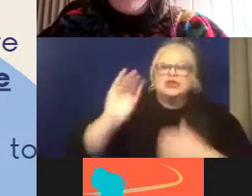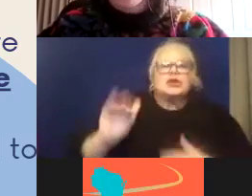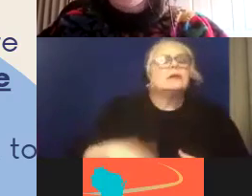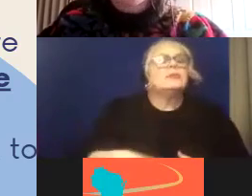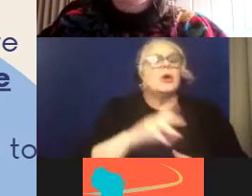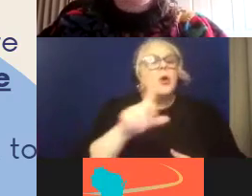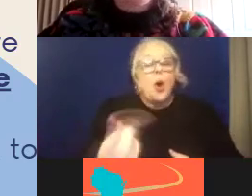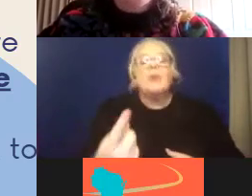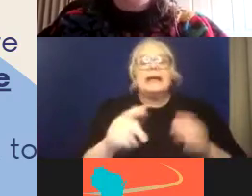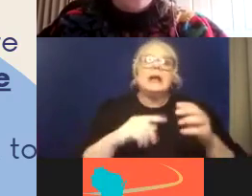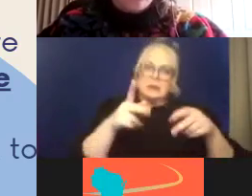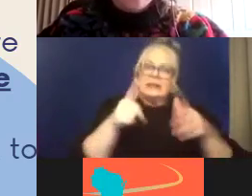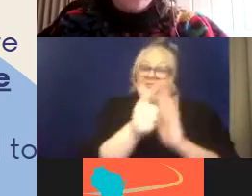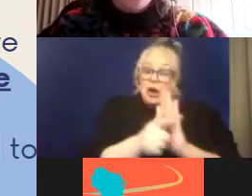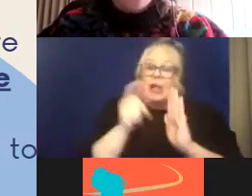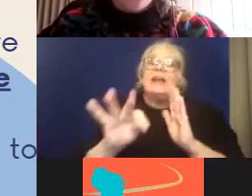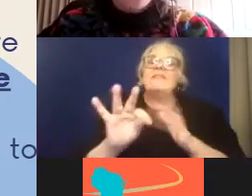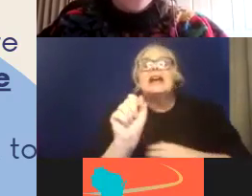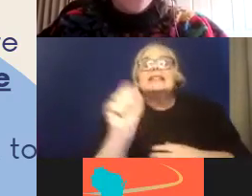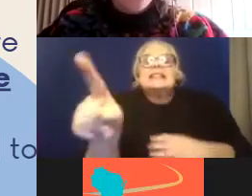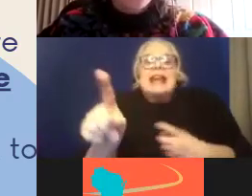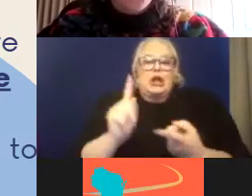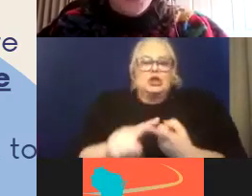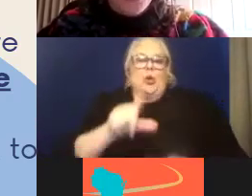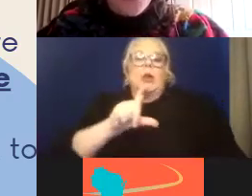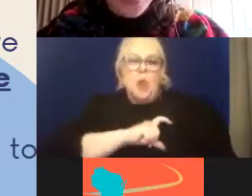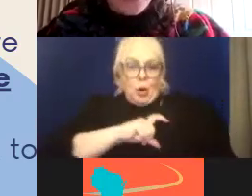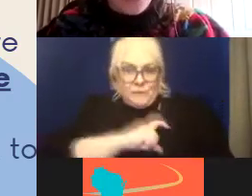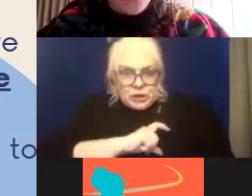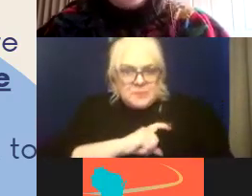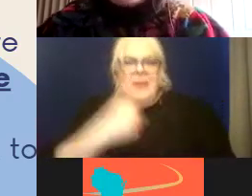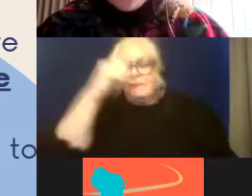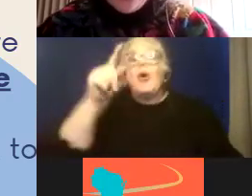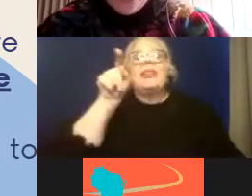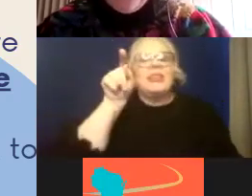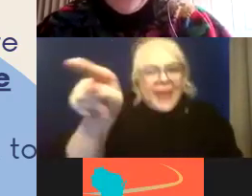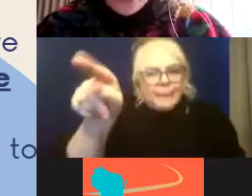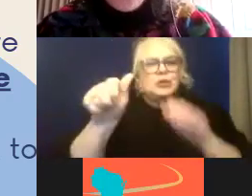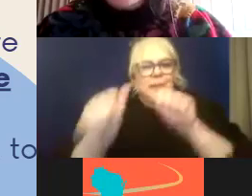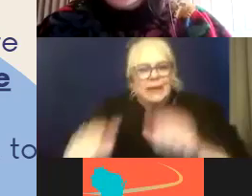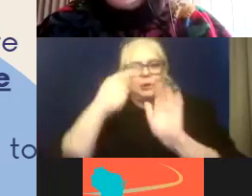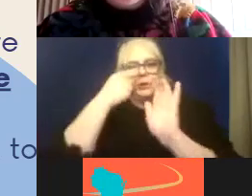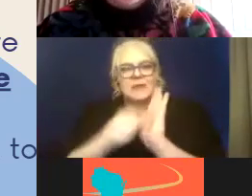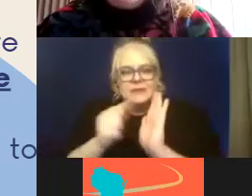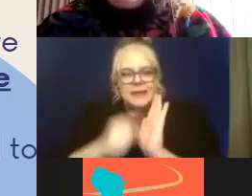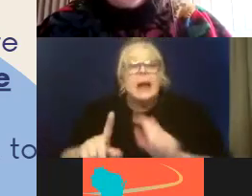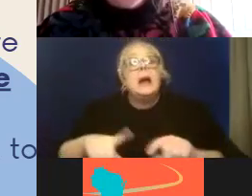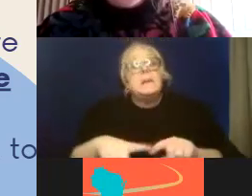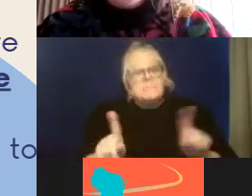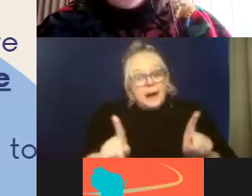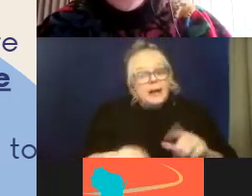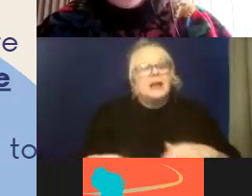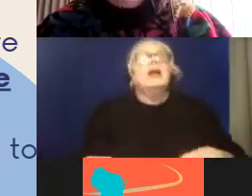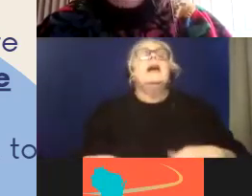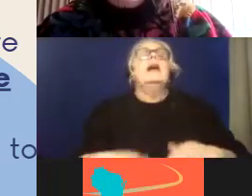reason, survivors can only use the Take It Down tool if they have access to the device the image was taken on, because sending it from one